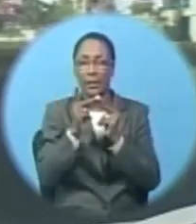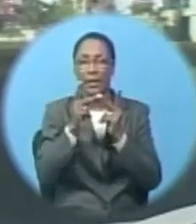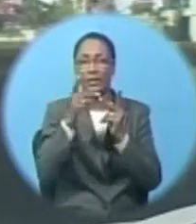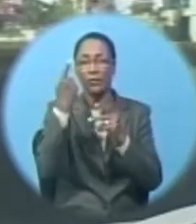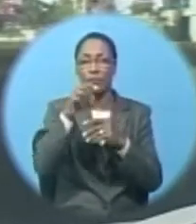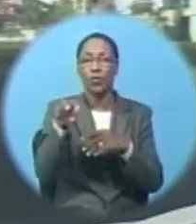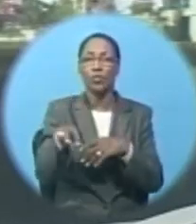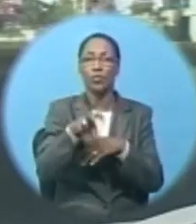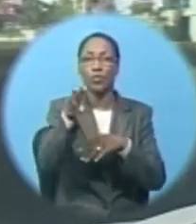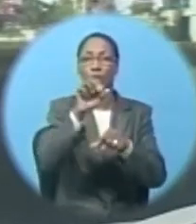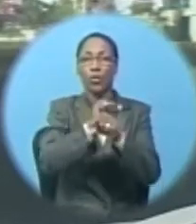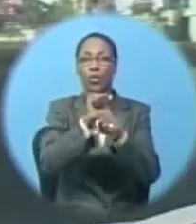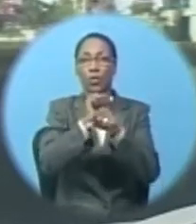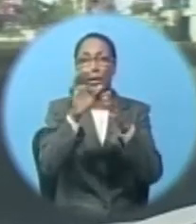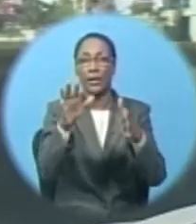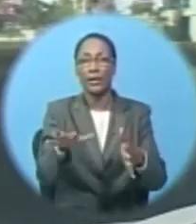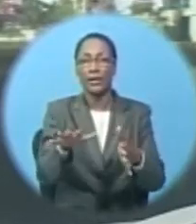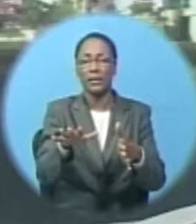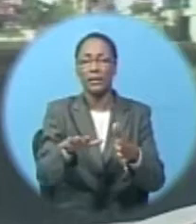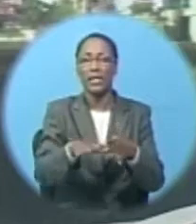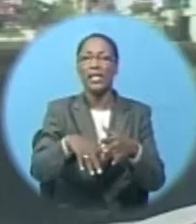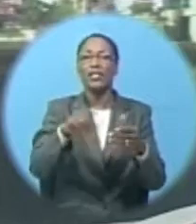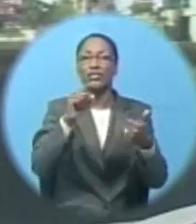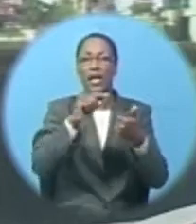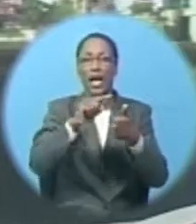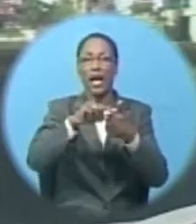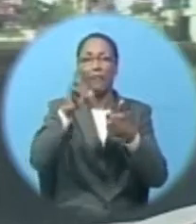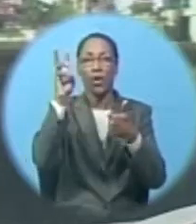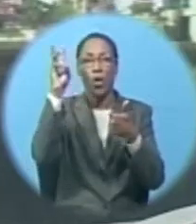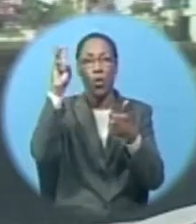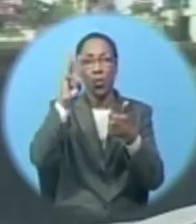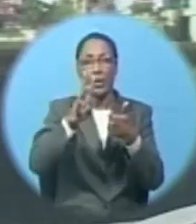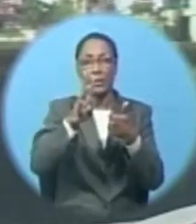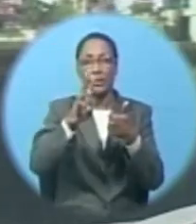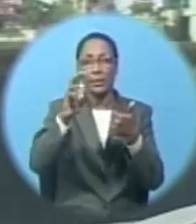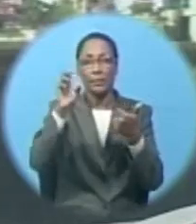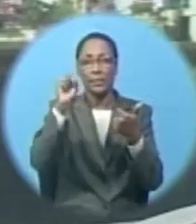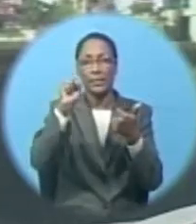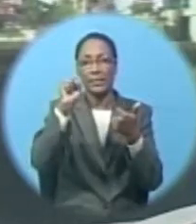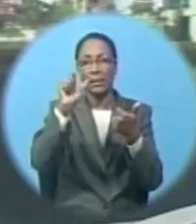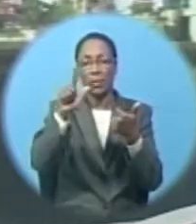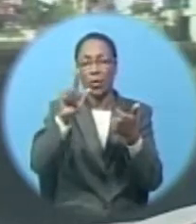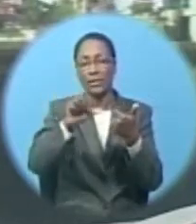also commence on the Wyndham, Sandlords, and others.